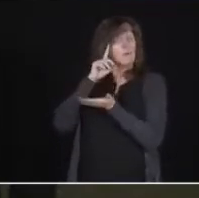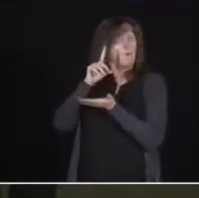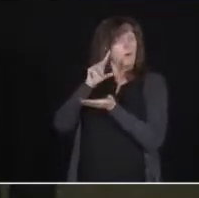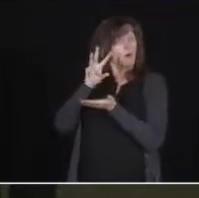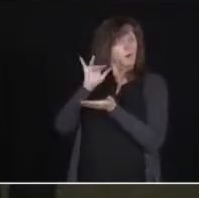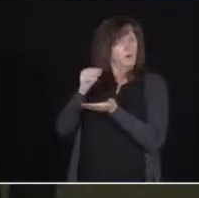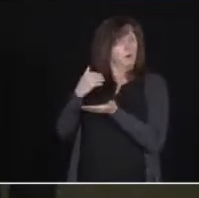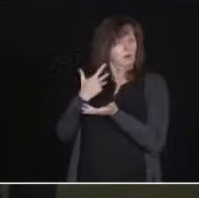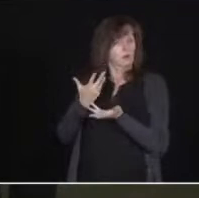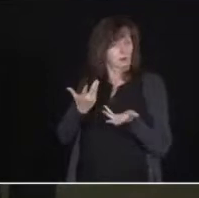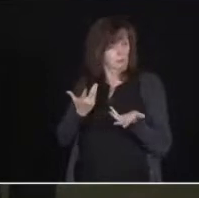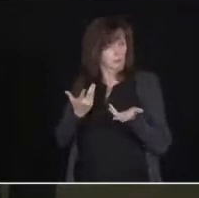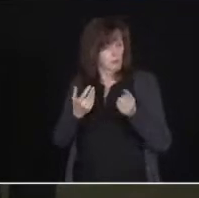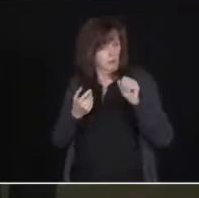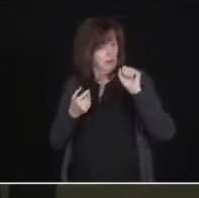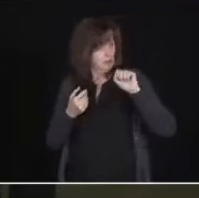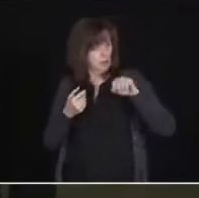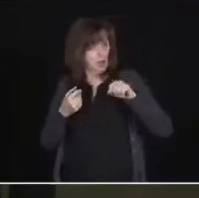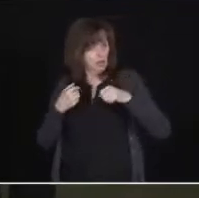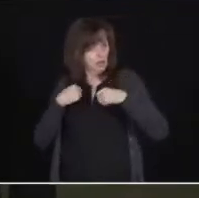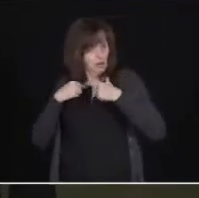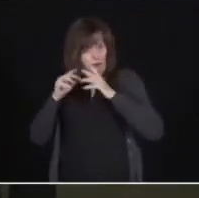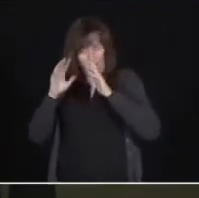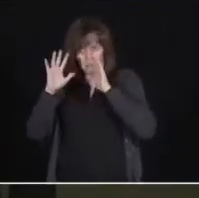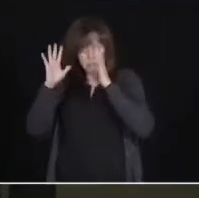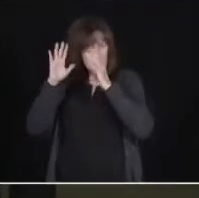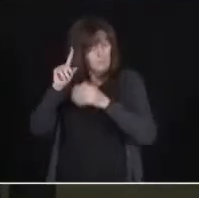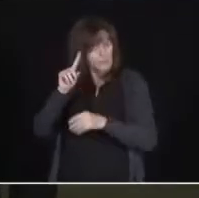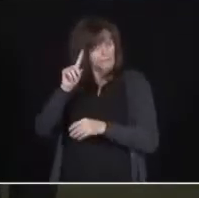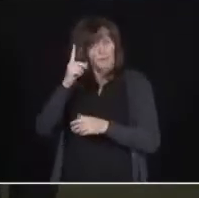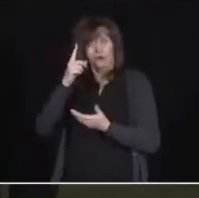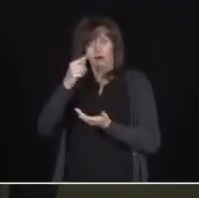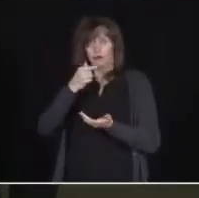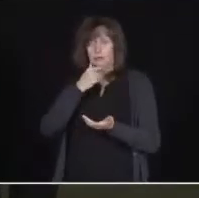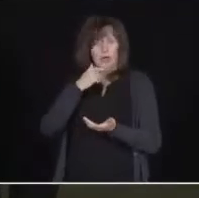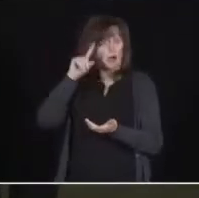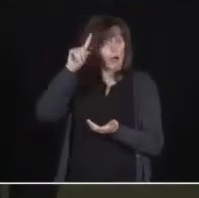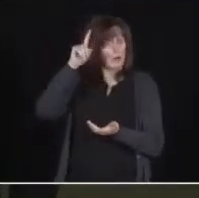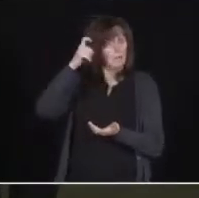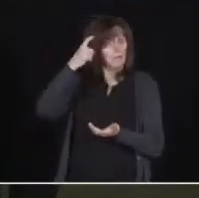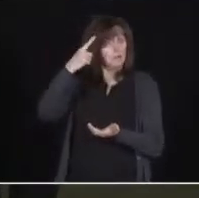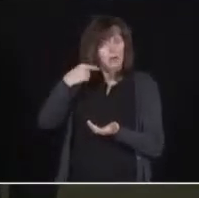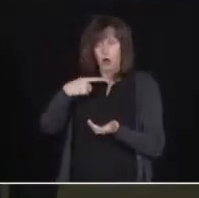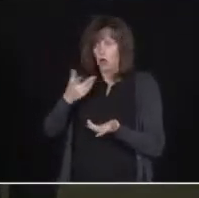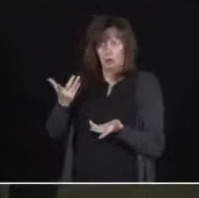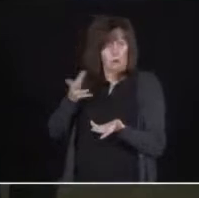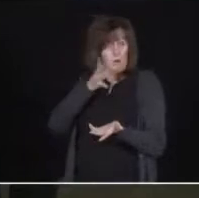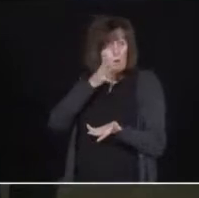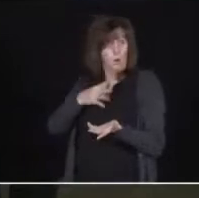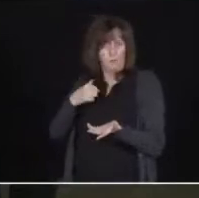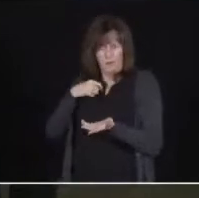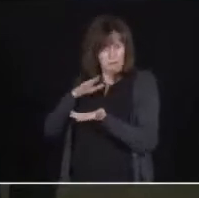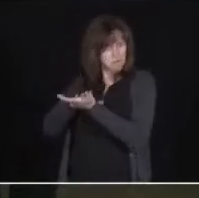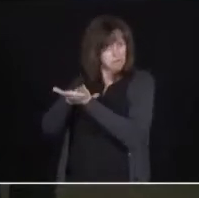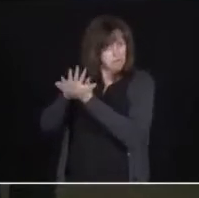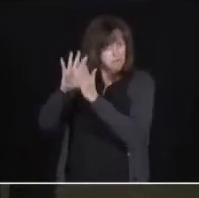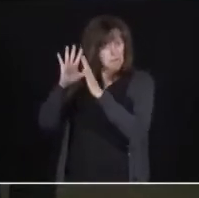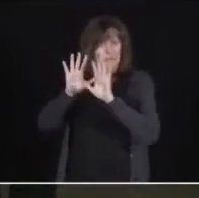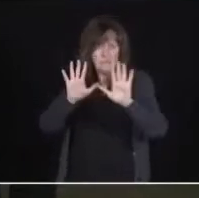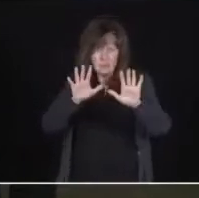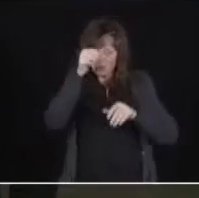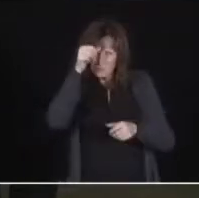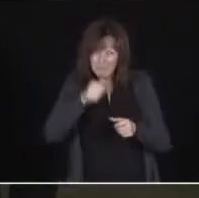premier, and congratulations. I think that's fantastic. First woman premier. But let's keep in mind,